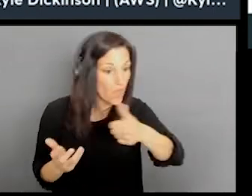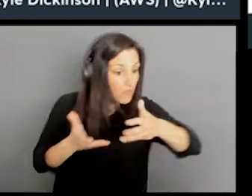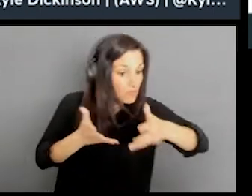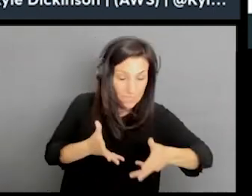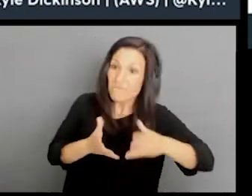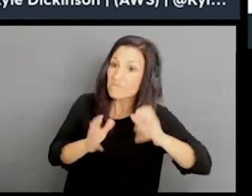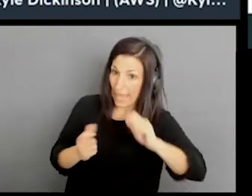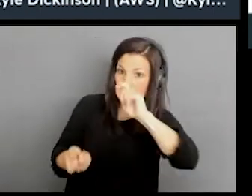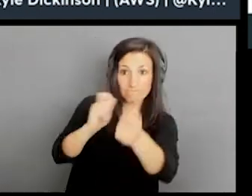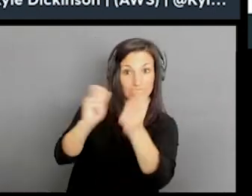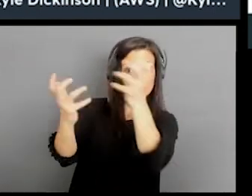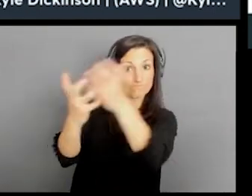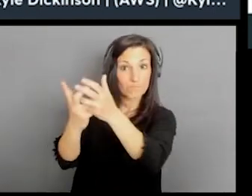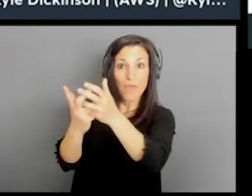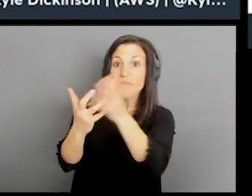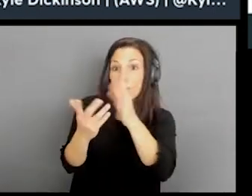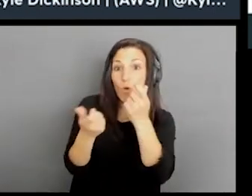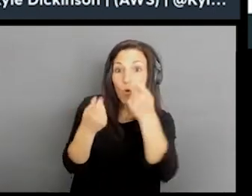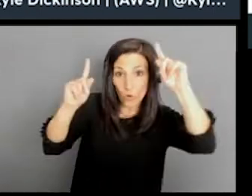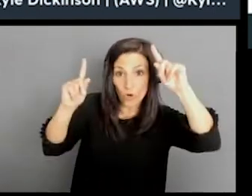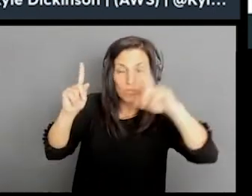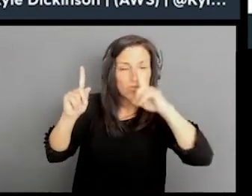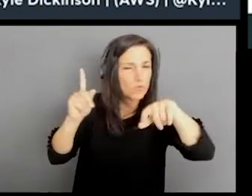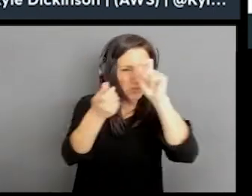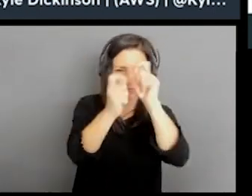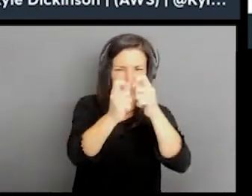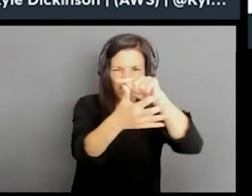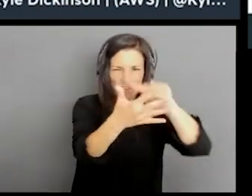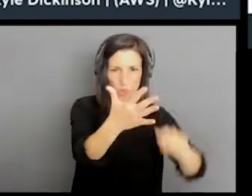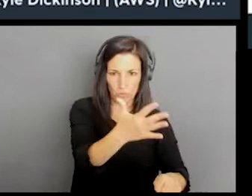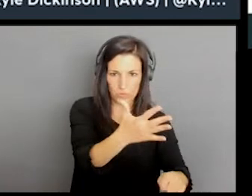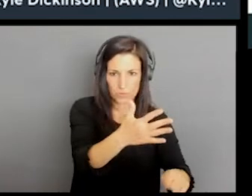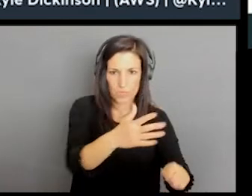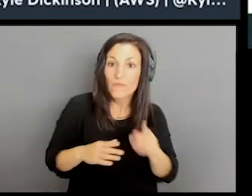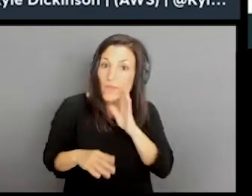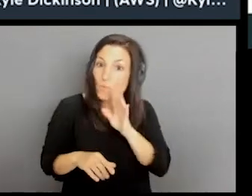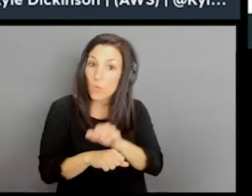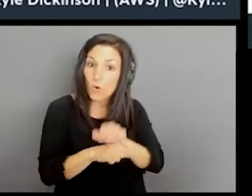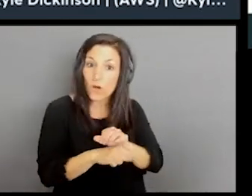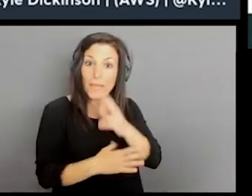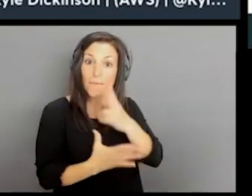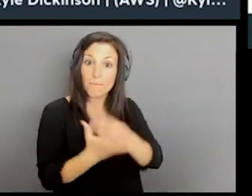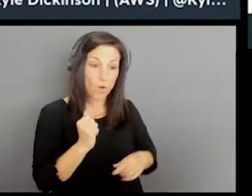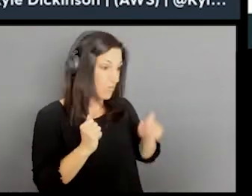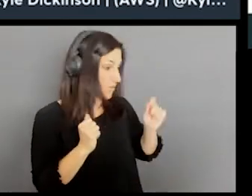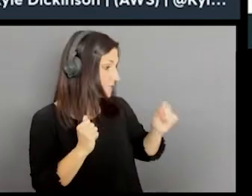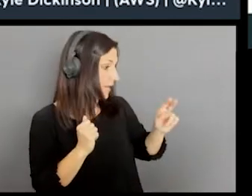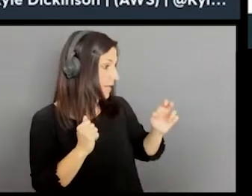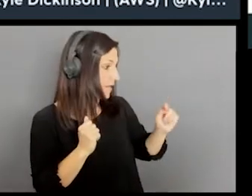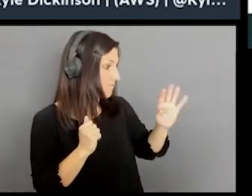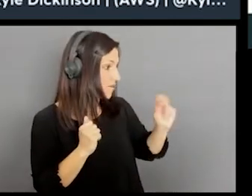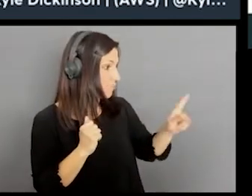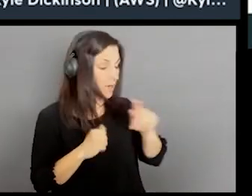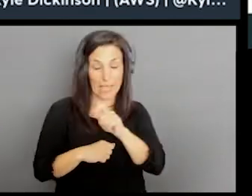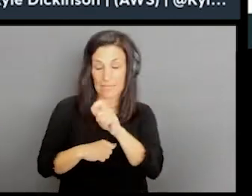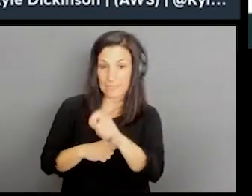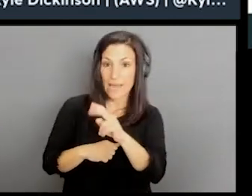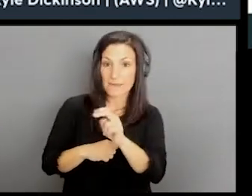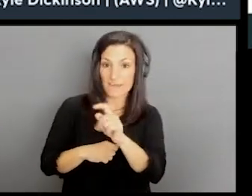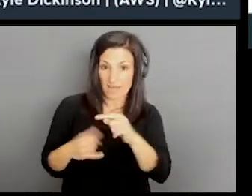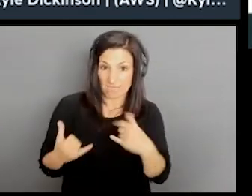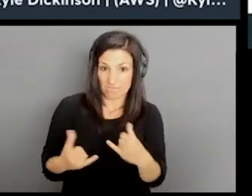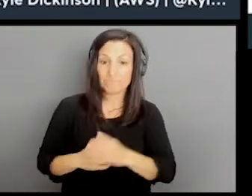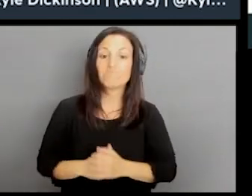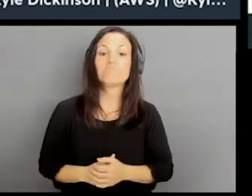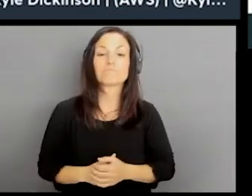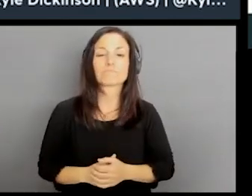they'll work. You don't need to make changes to those, and they work in .NET Framework and also .NET. So as it is from just this bar,